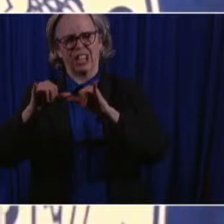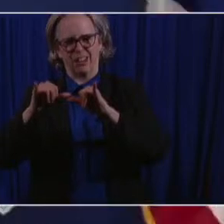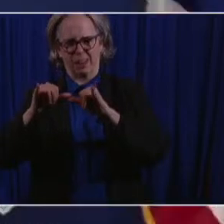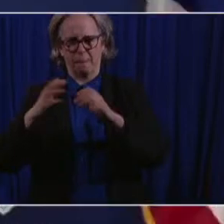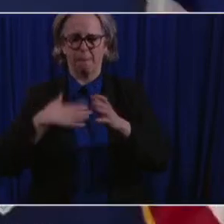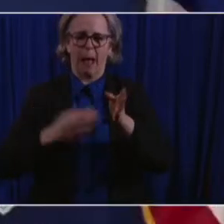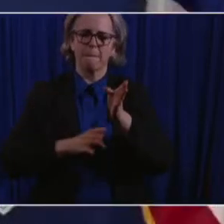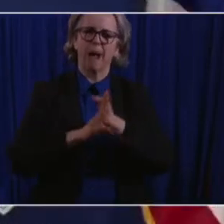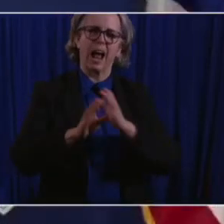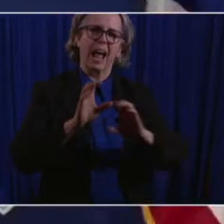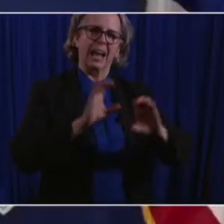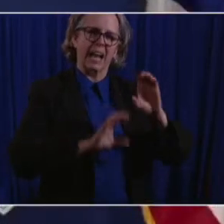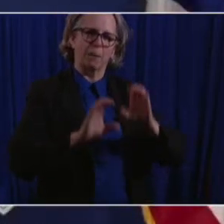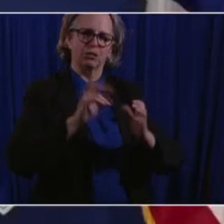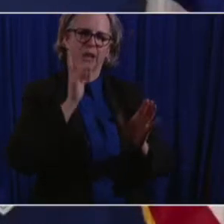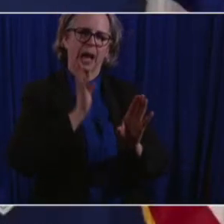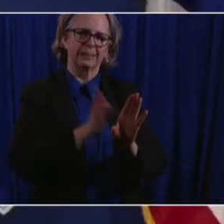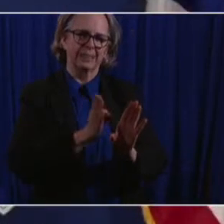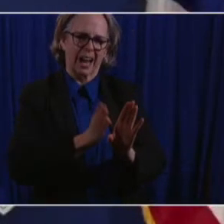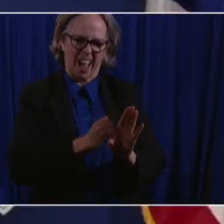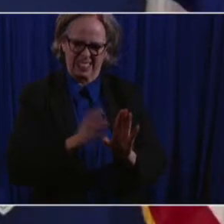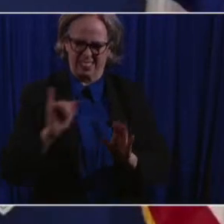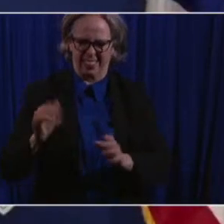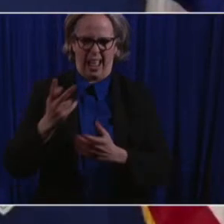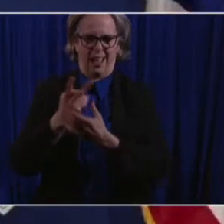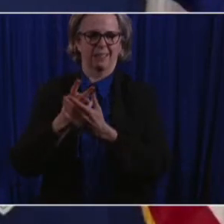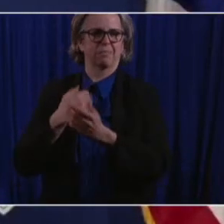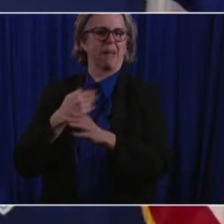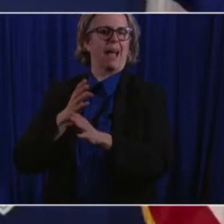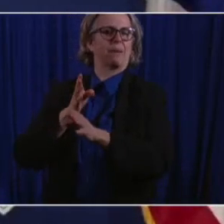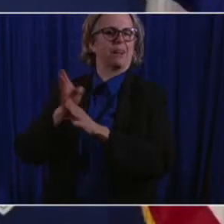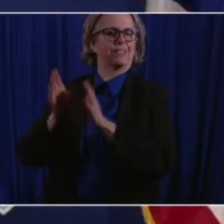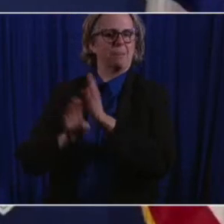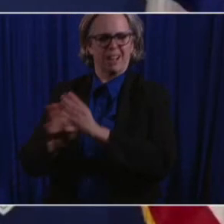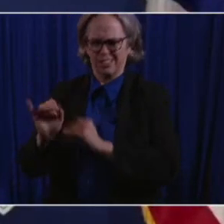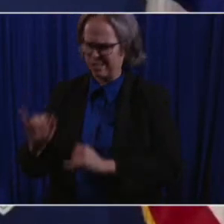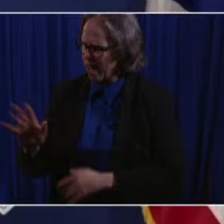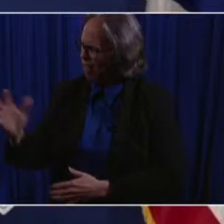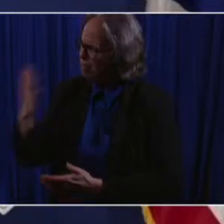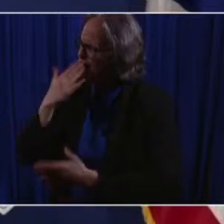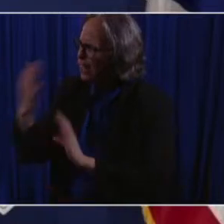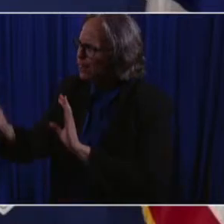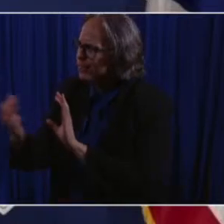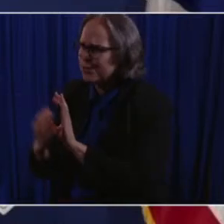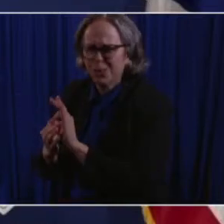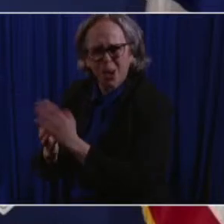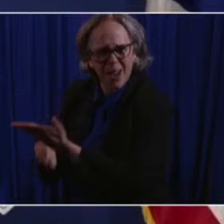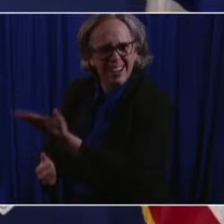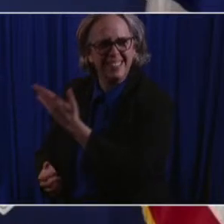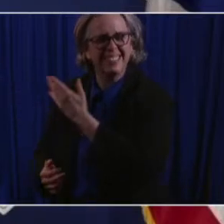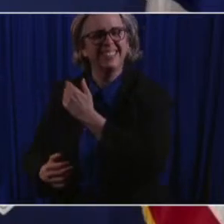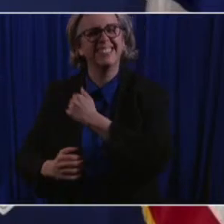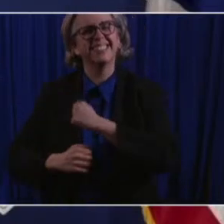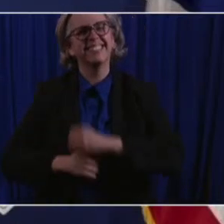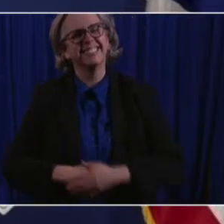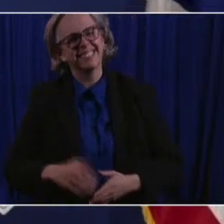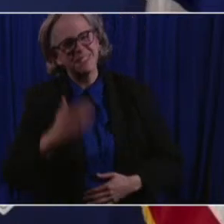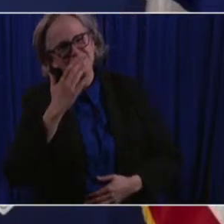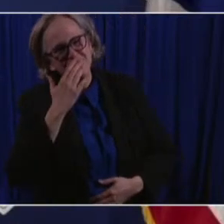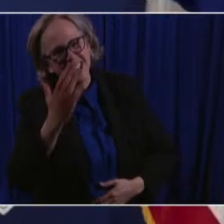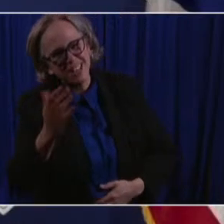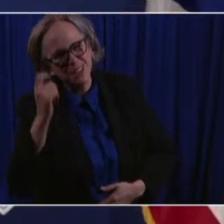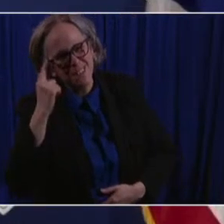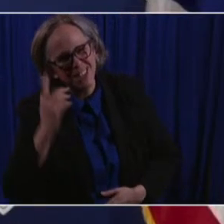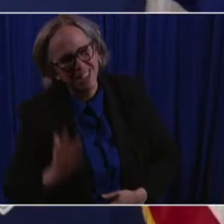psychology. That's great. Good luck. Thank you so much. Thanks for joining us. We really, really appreciate it. Thank you. We